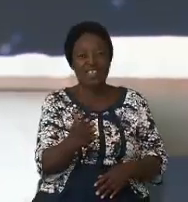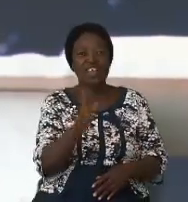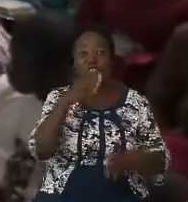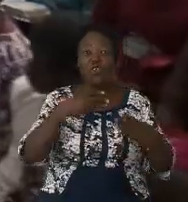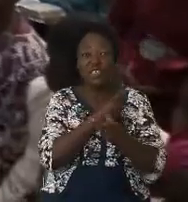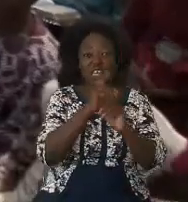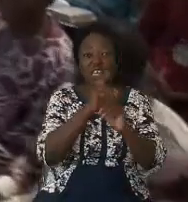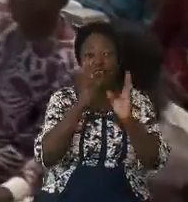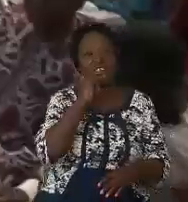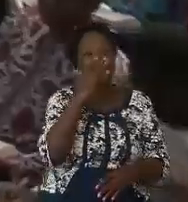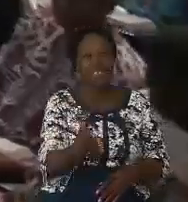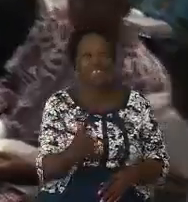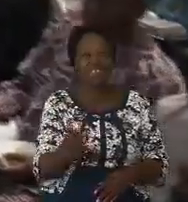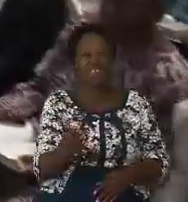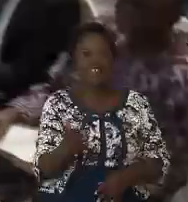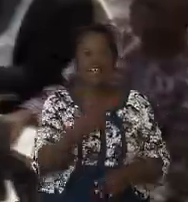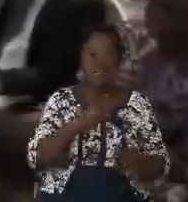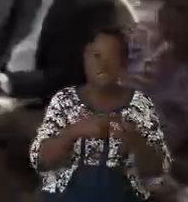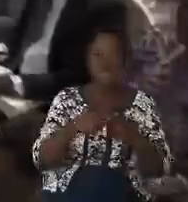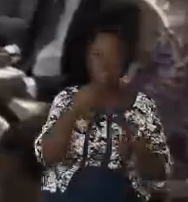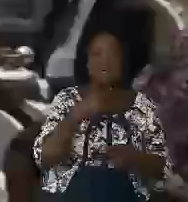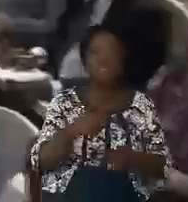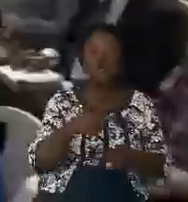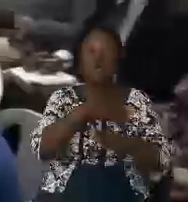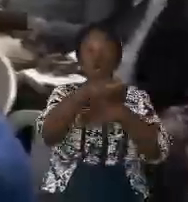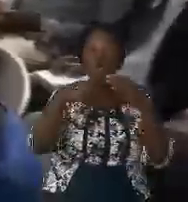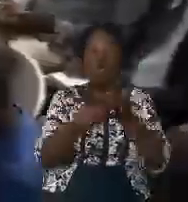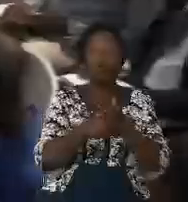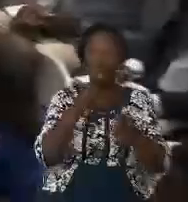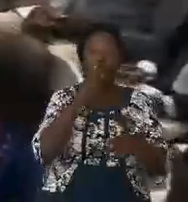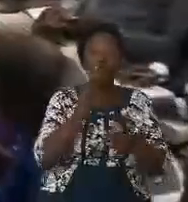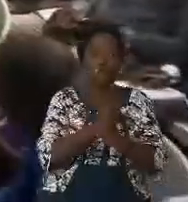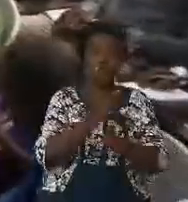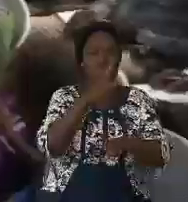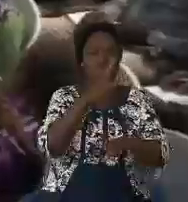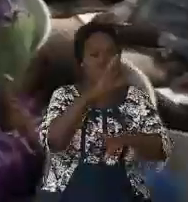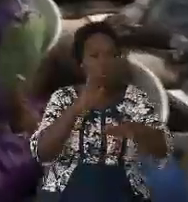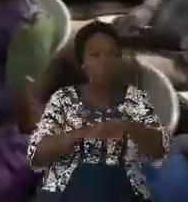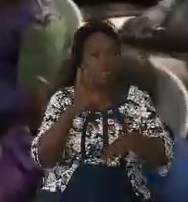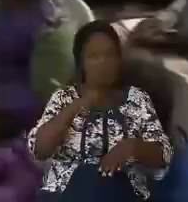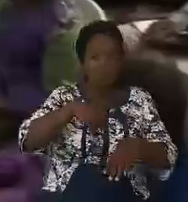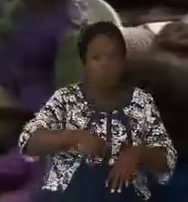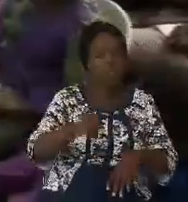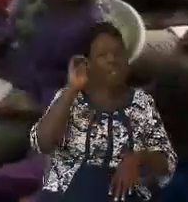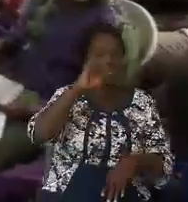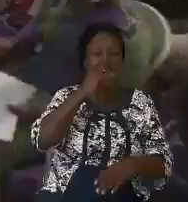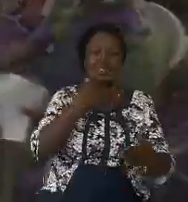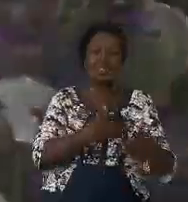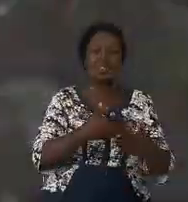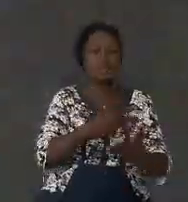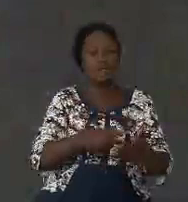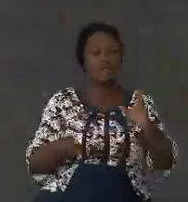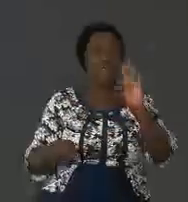is there. Your Savior is there. Your Deliverer is there. And it says, call ye upon